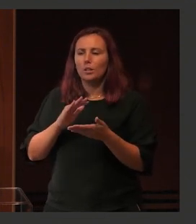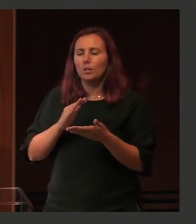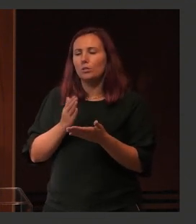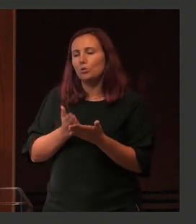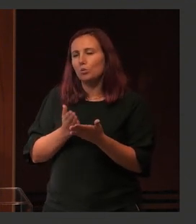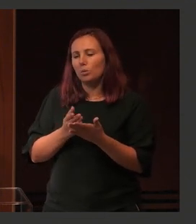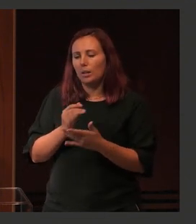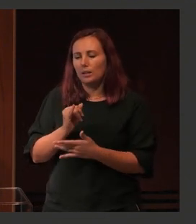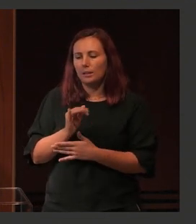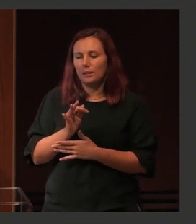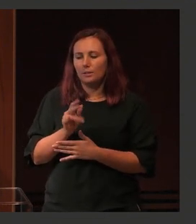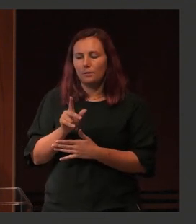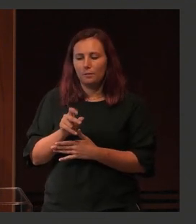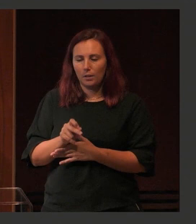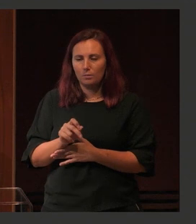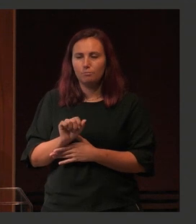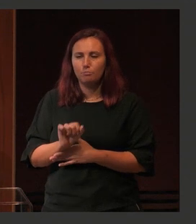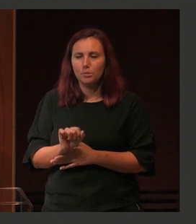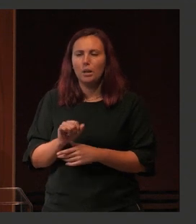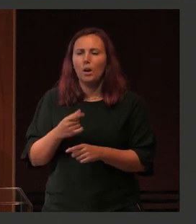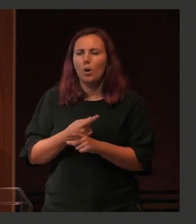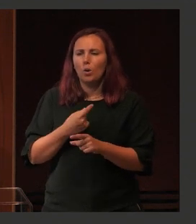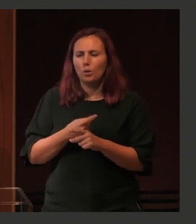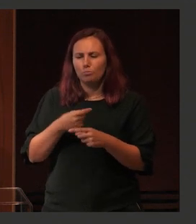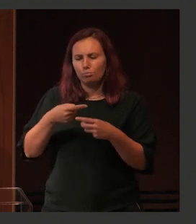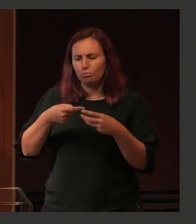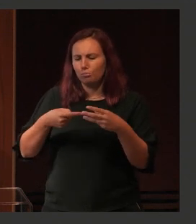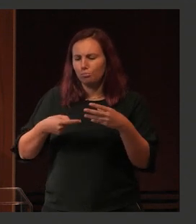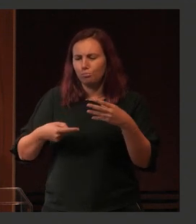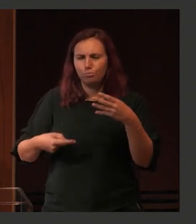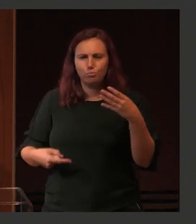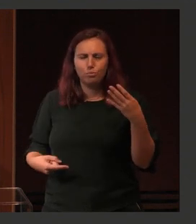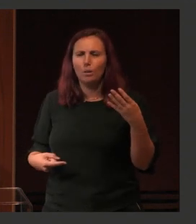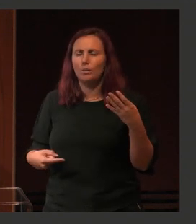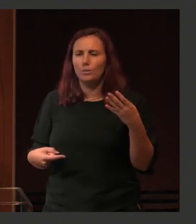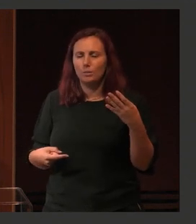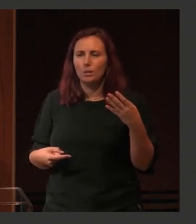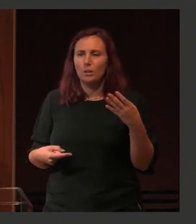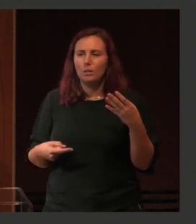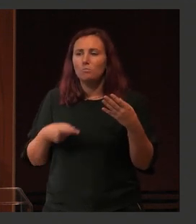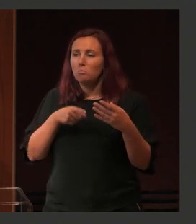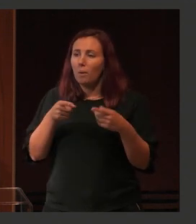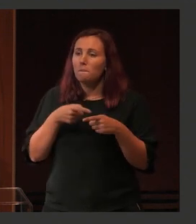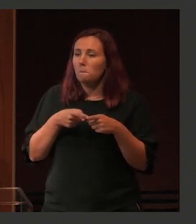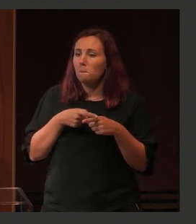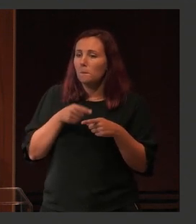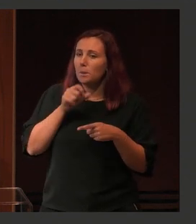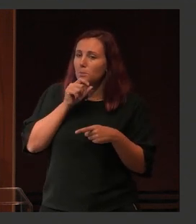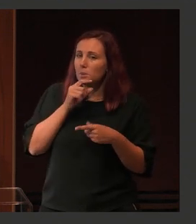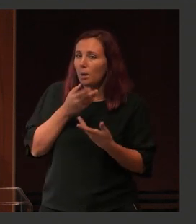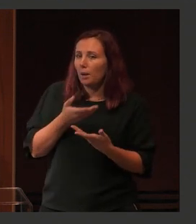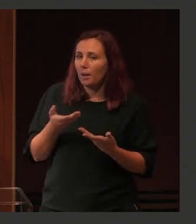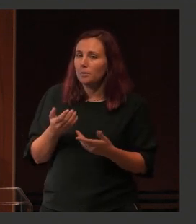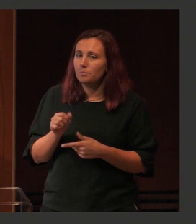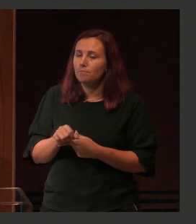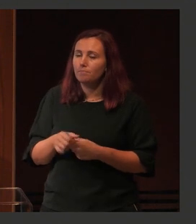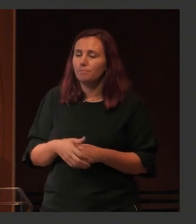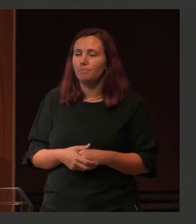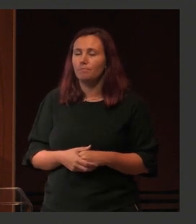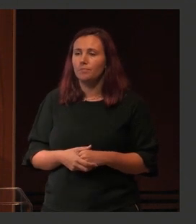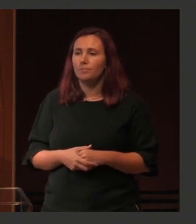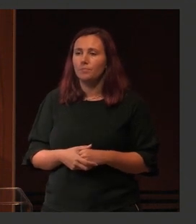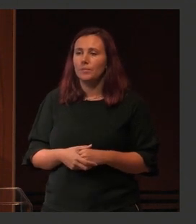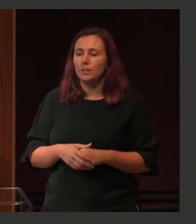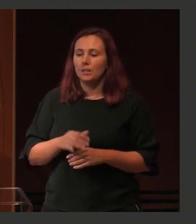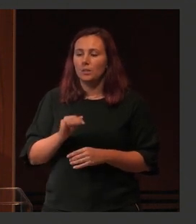that you are might be interested in getting knowledge how IFLA treats the school libraries, and perhaps they are helpful for